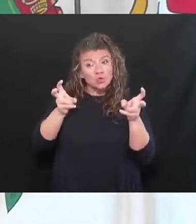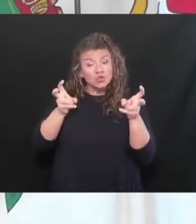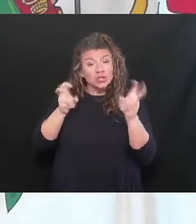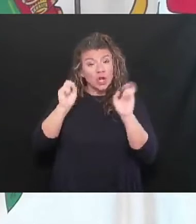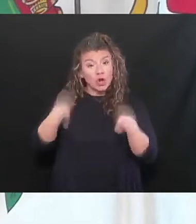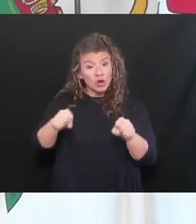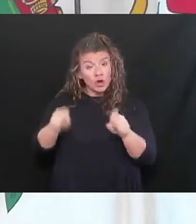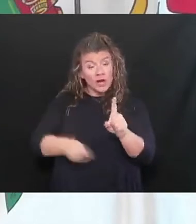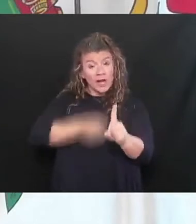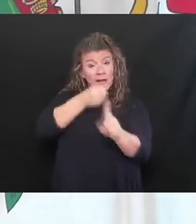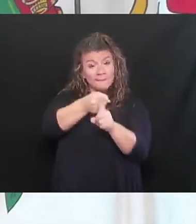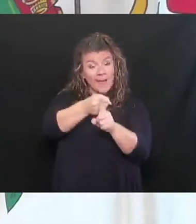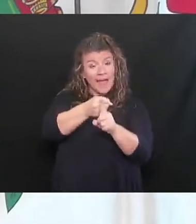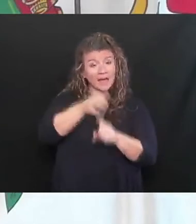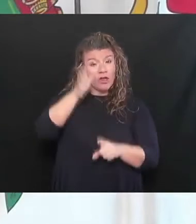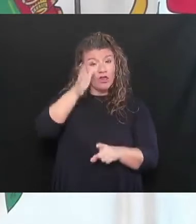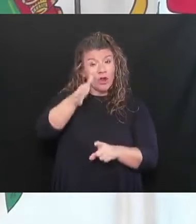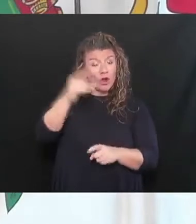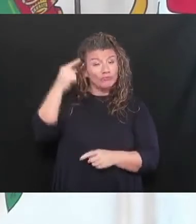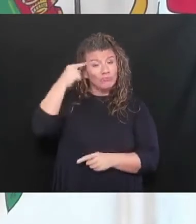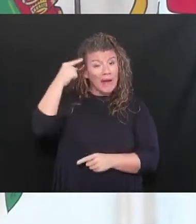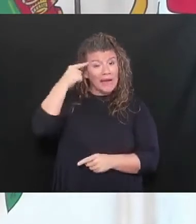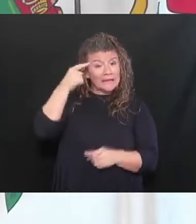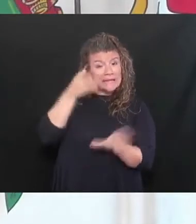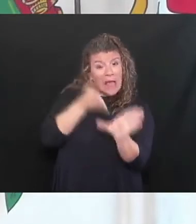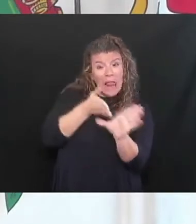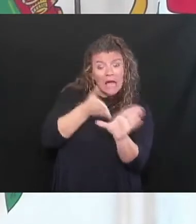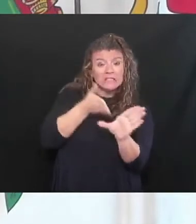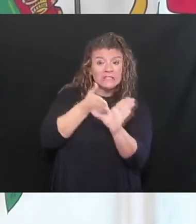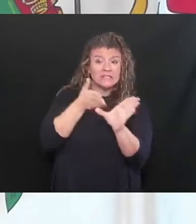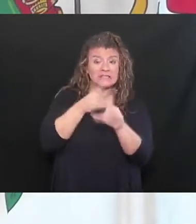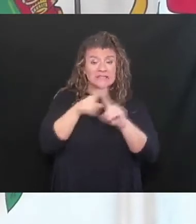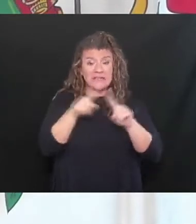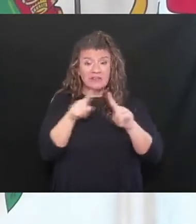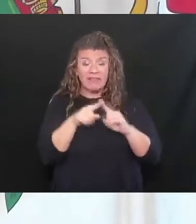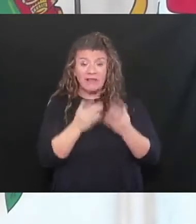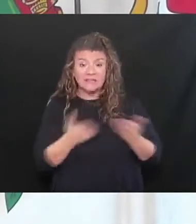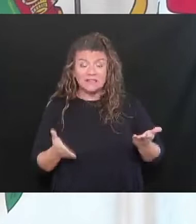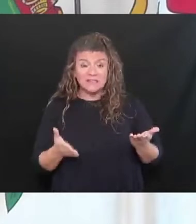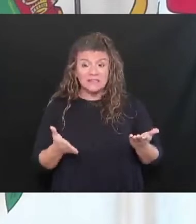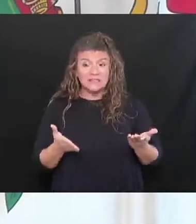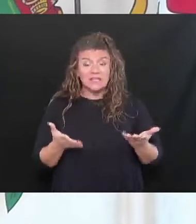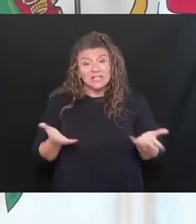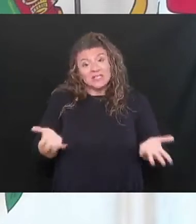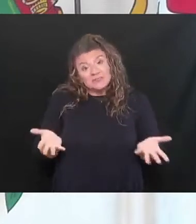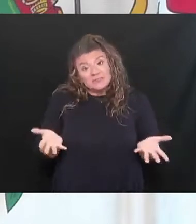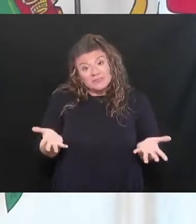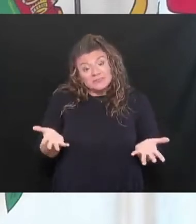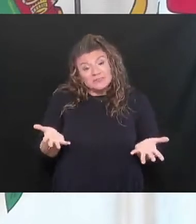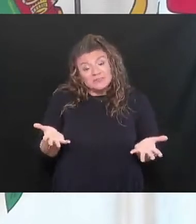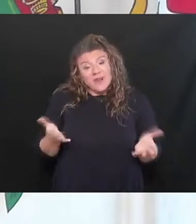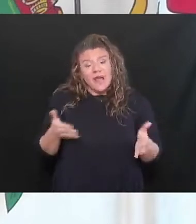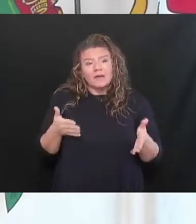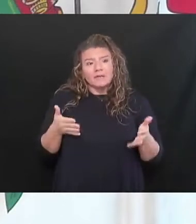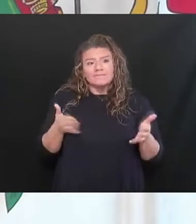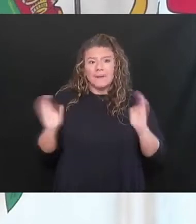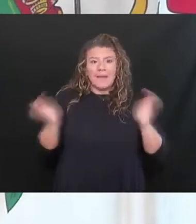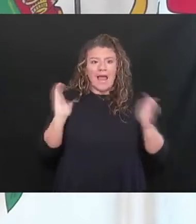impact them psychologically and all kinds of things like that? you know, versus